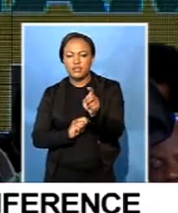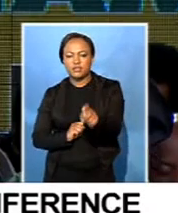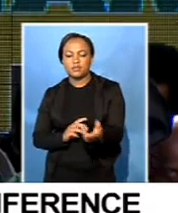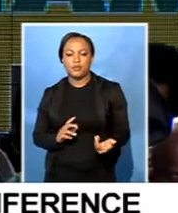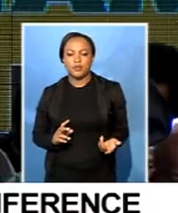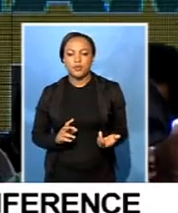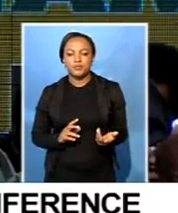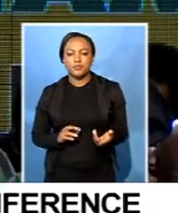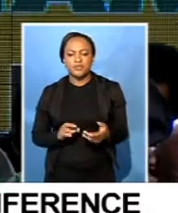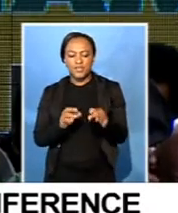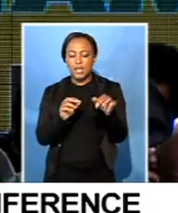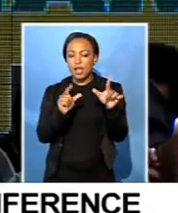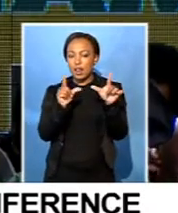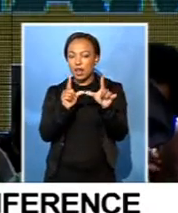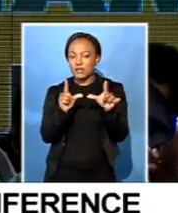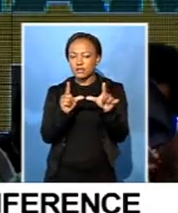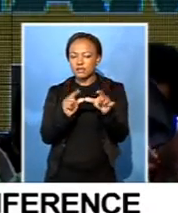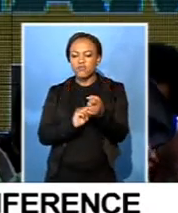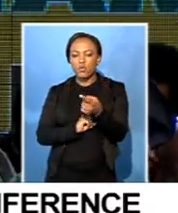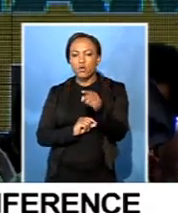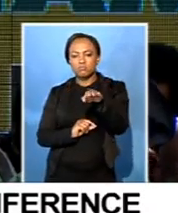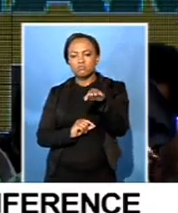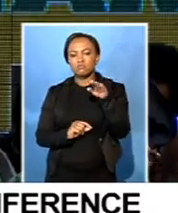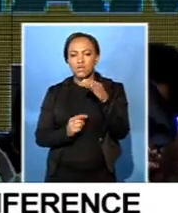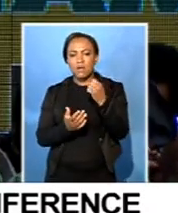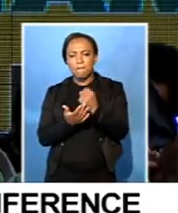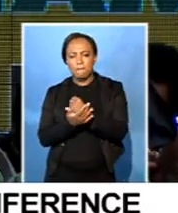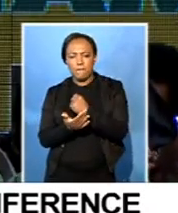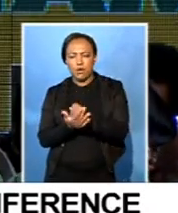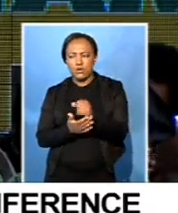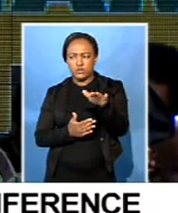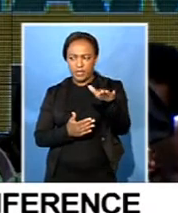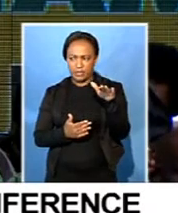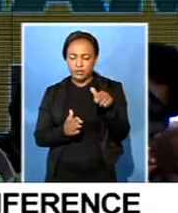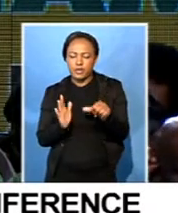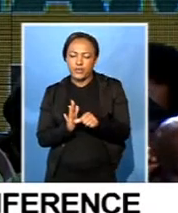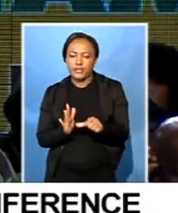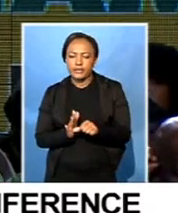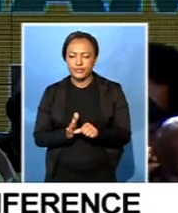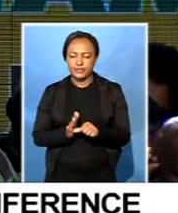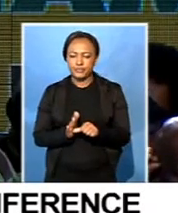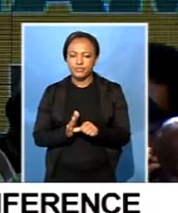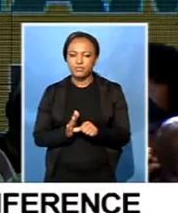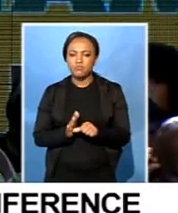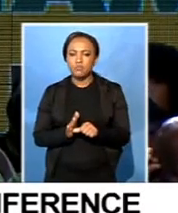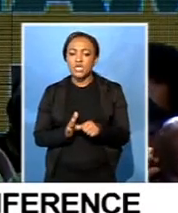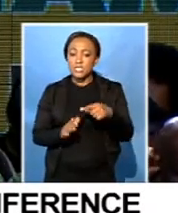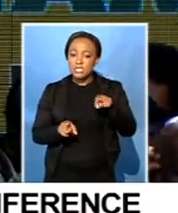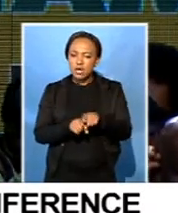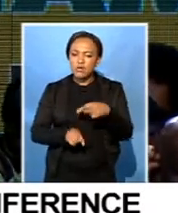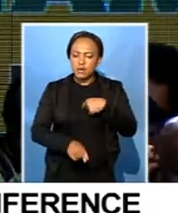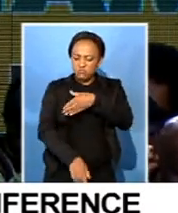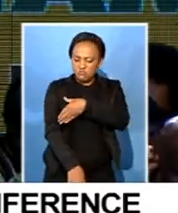The licensing of Post Bank is also important, and to give it